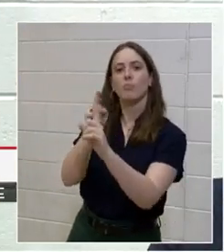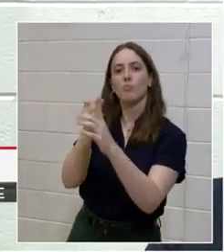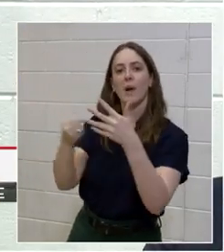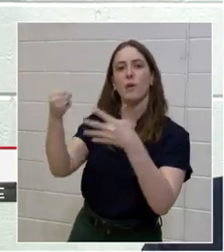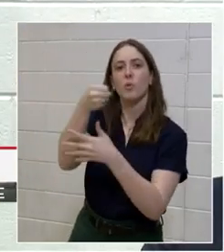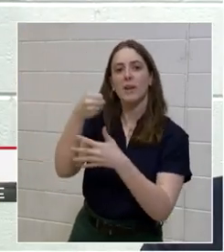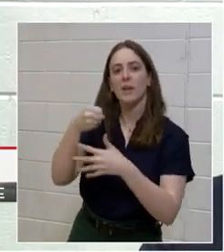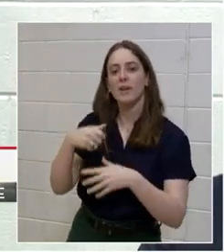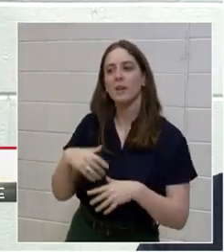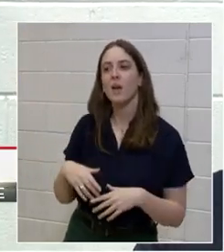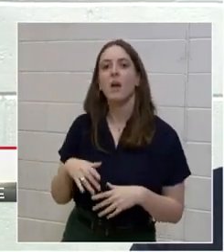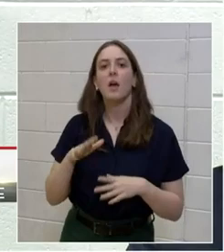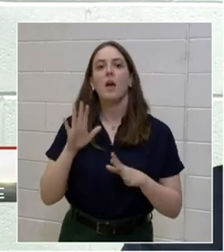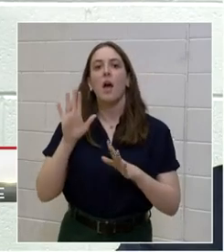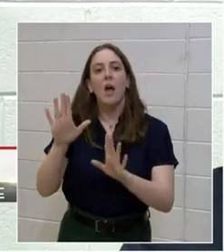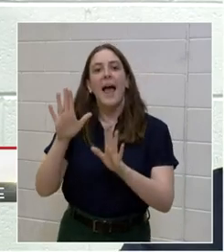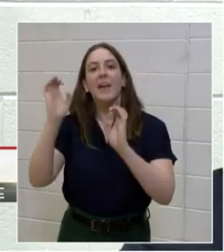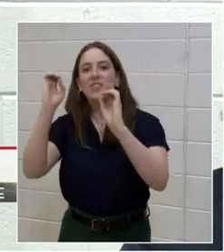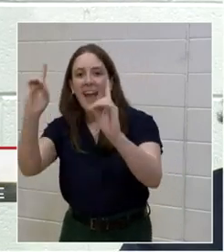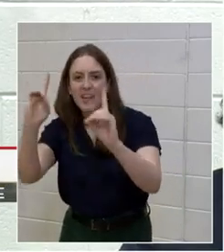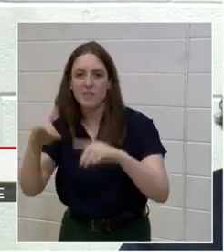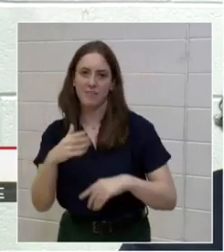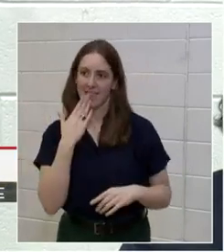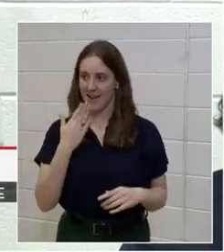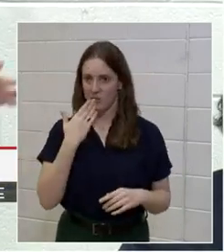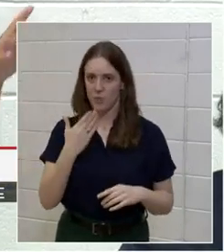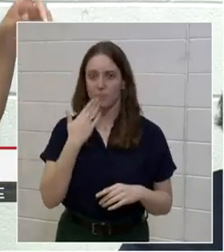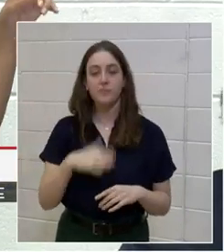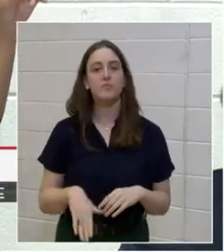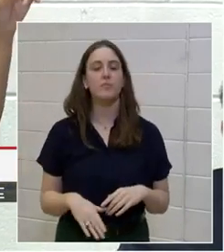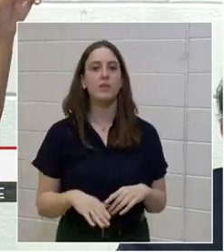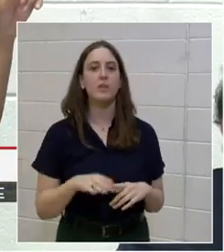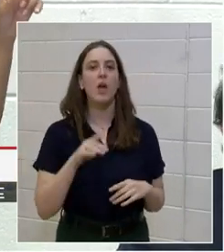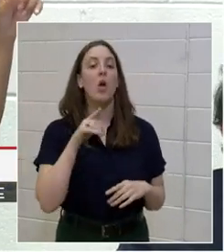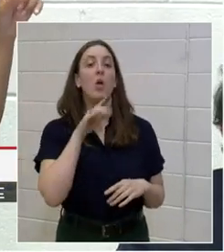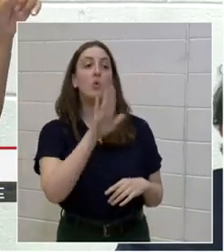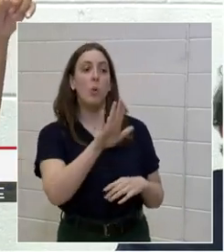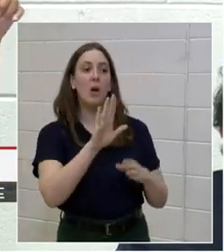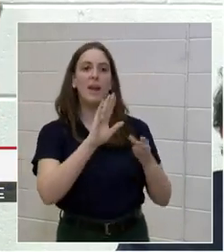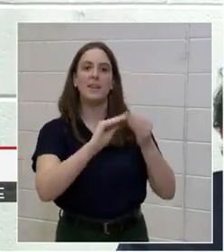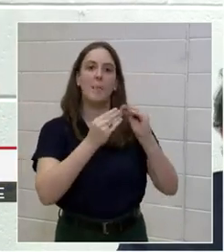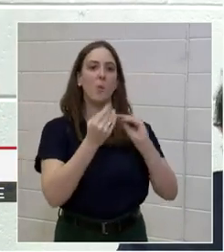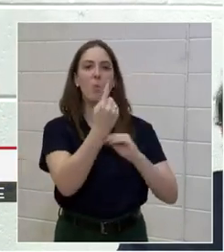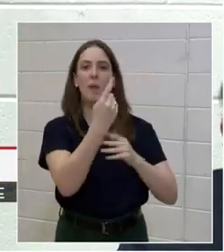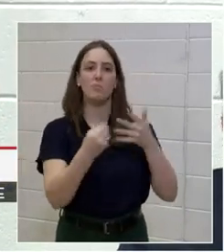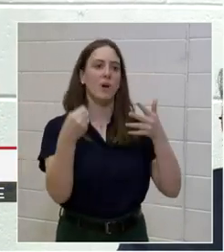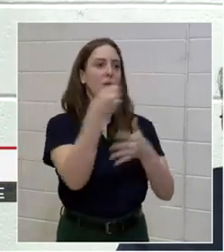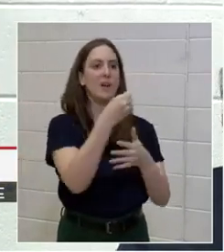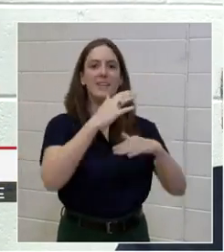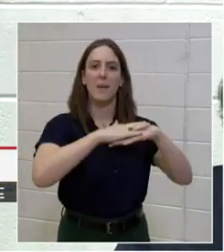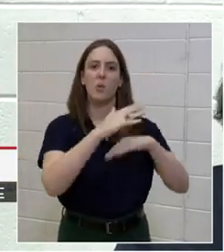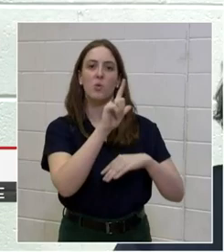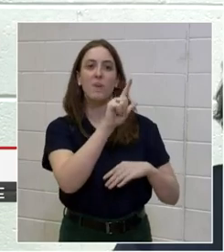thing, 13? Education. Thank you. What's your number one thing? Table 24.